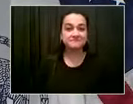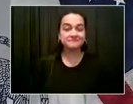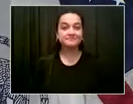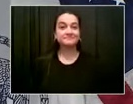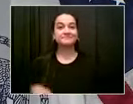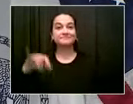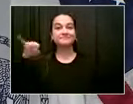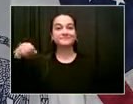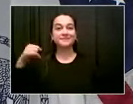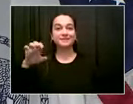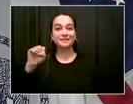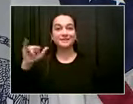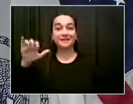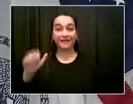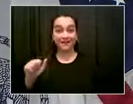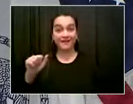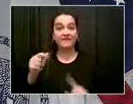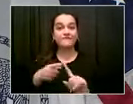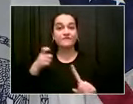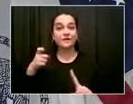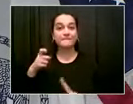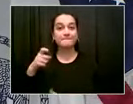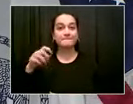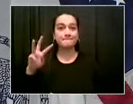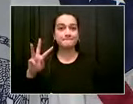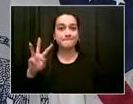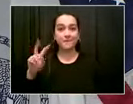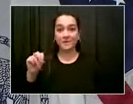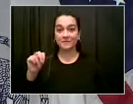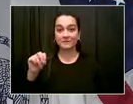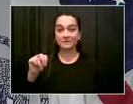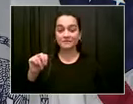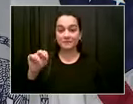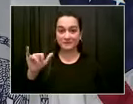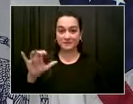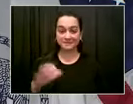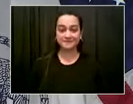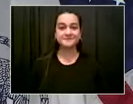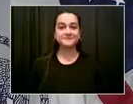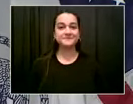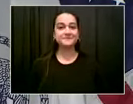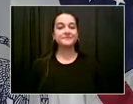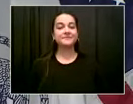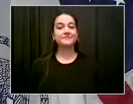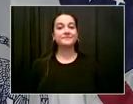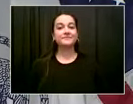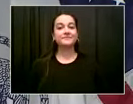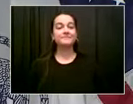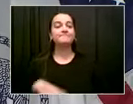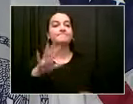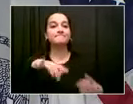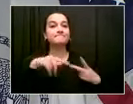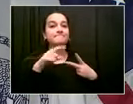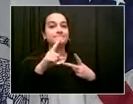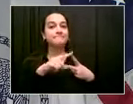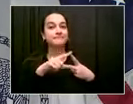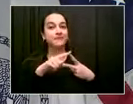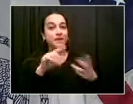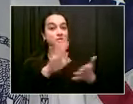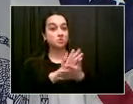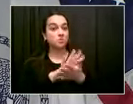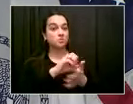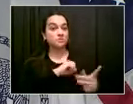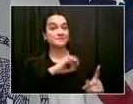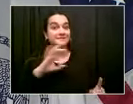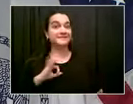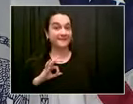more than 50% of school staff has been vaccinated at this point. But I'm sure that many parents